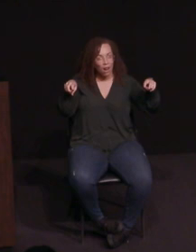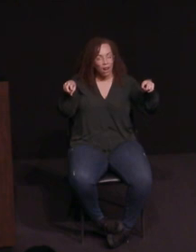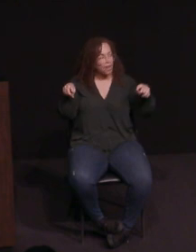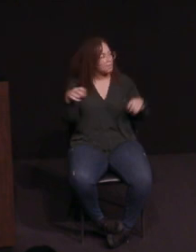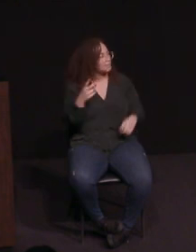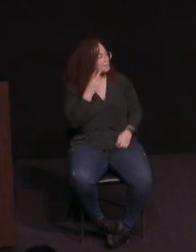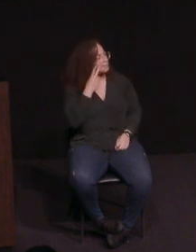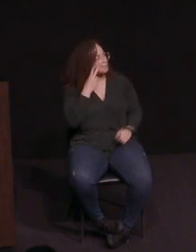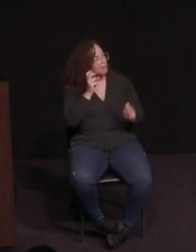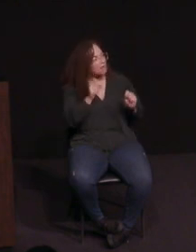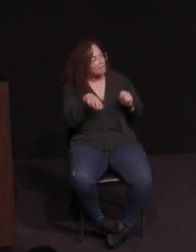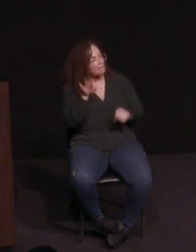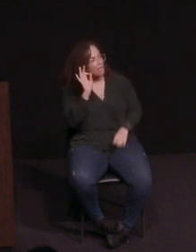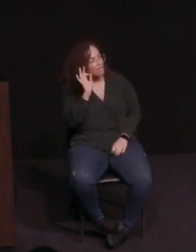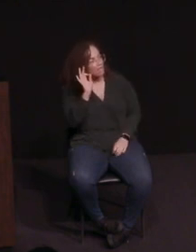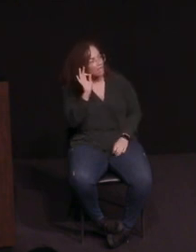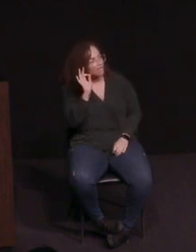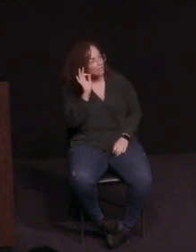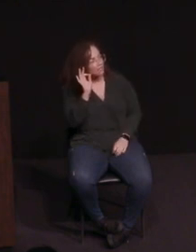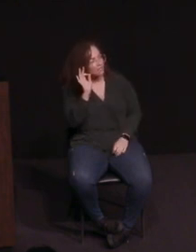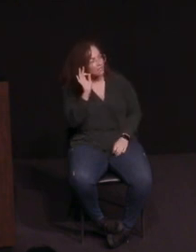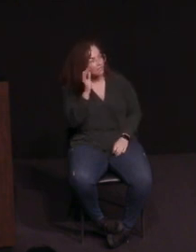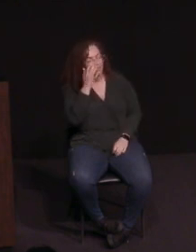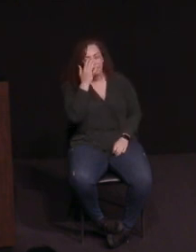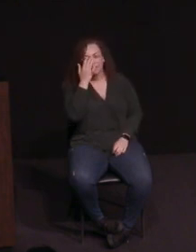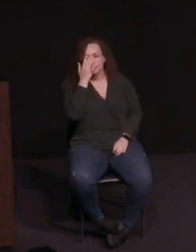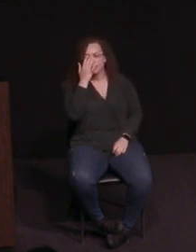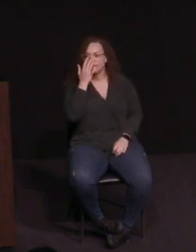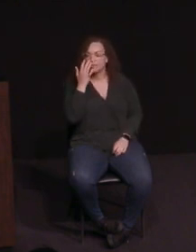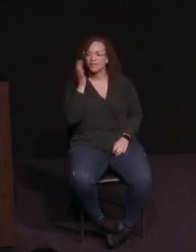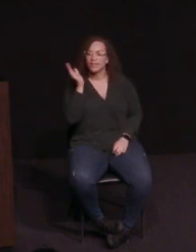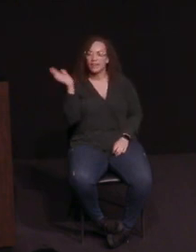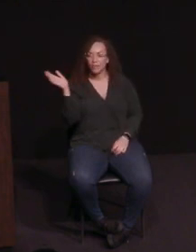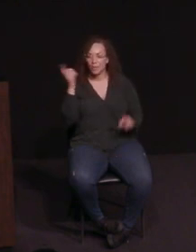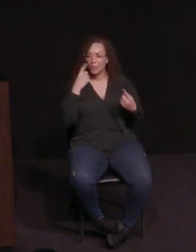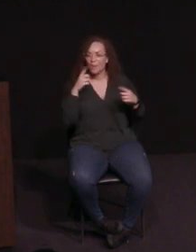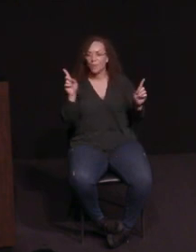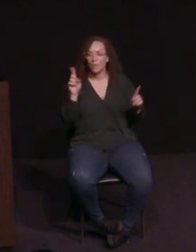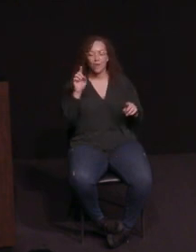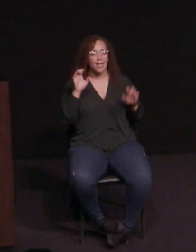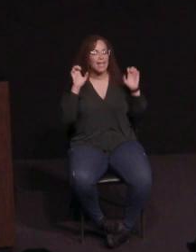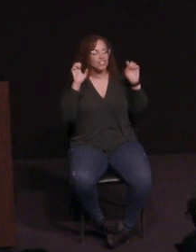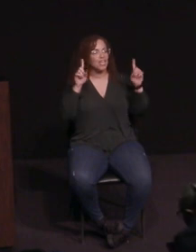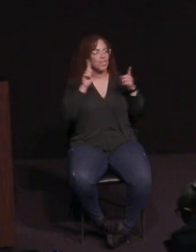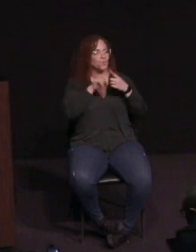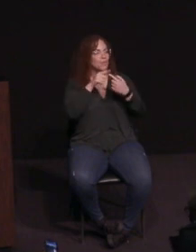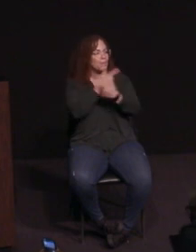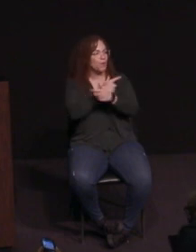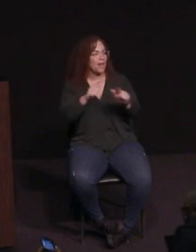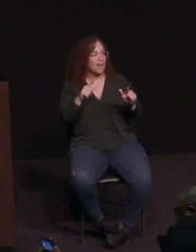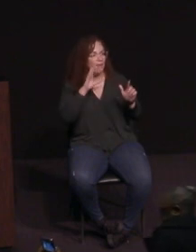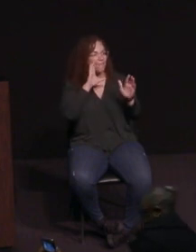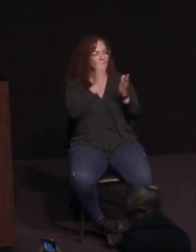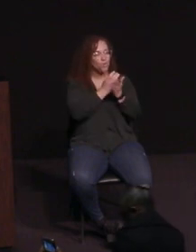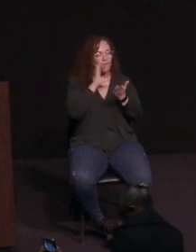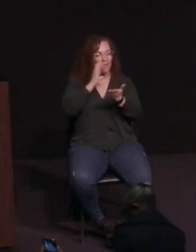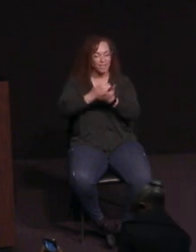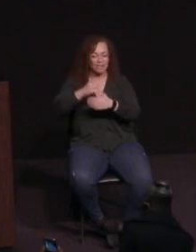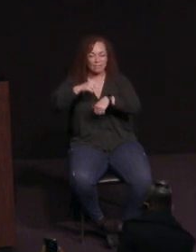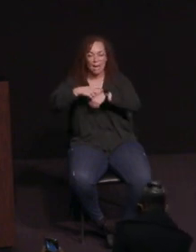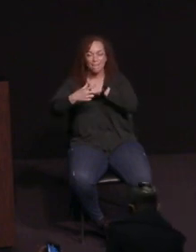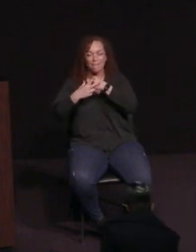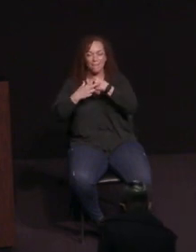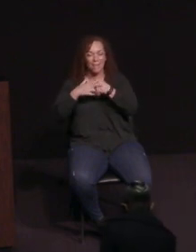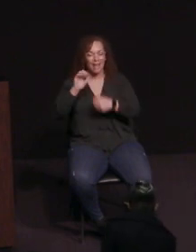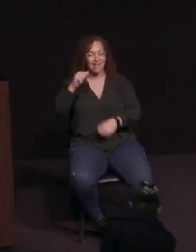can find it. Oops. There we go. Educate to Liberate, a photographic time capsule of